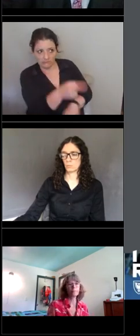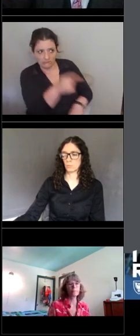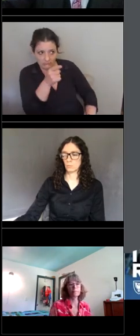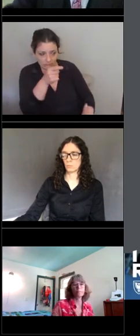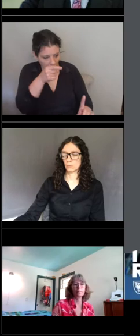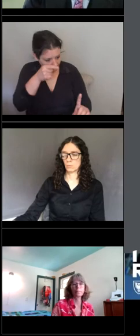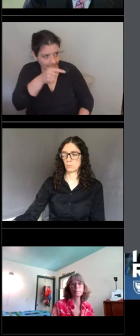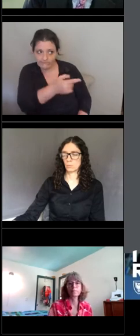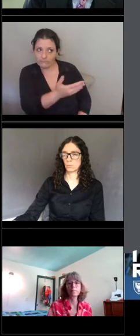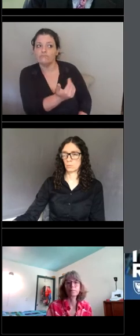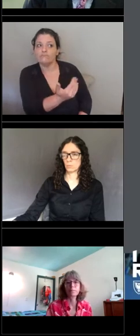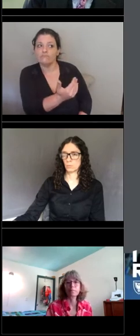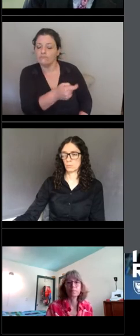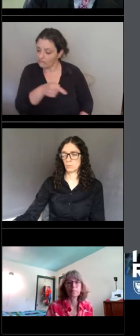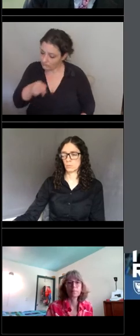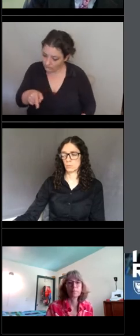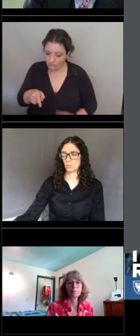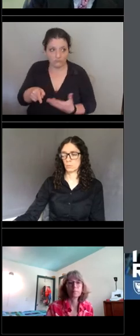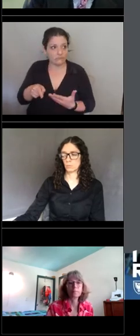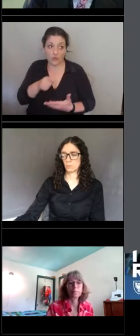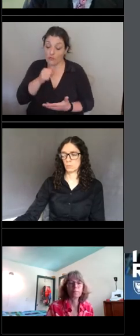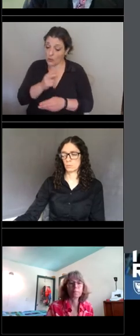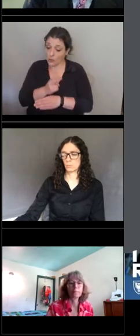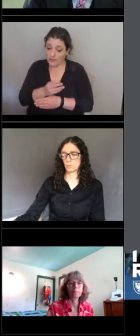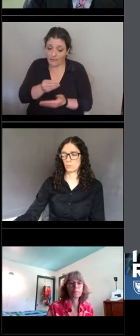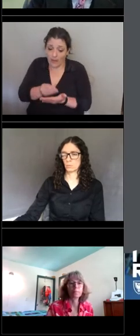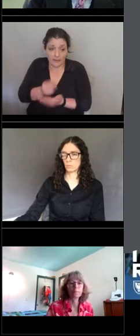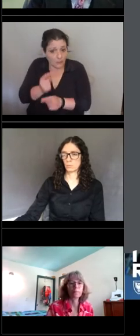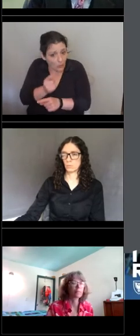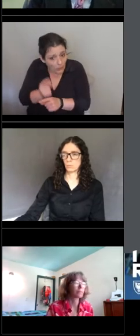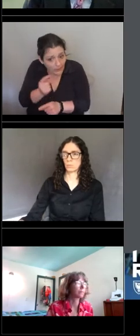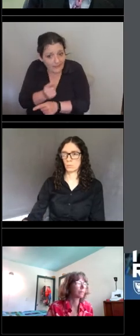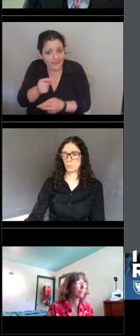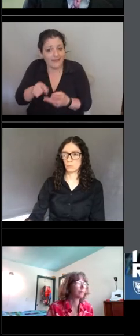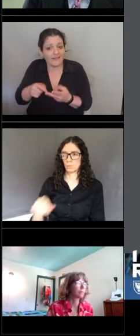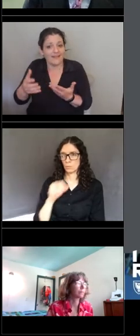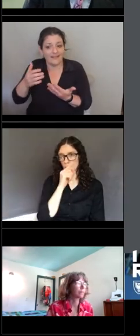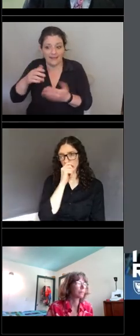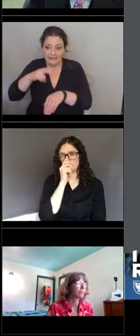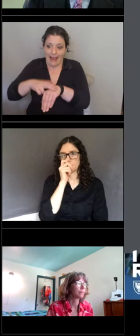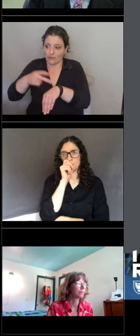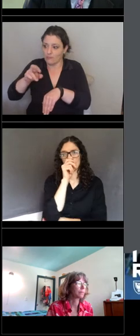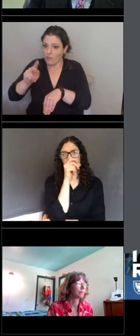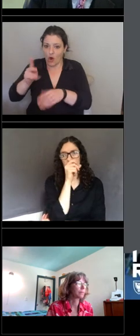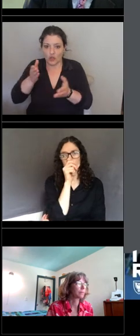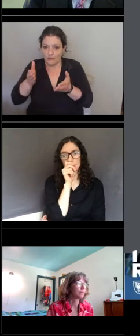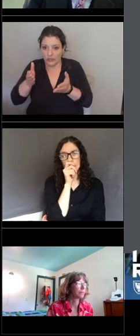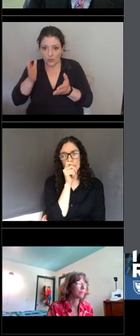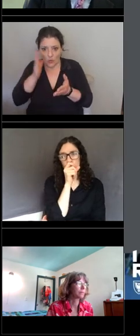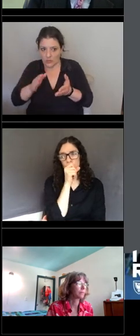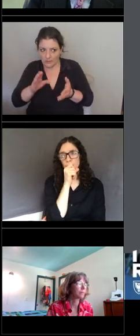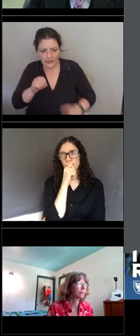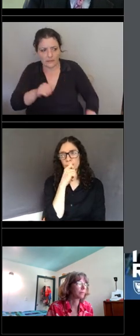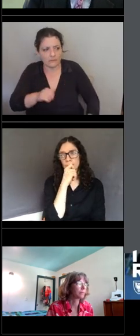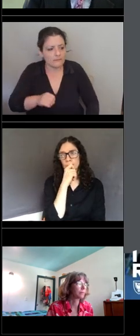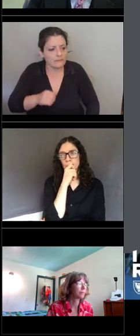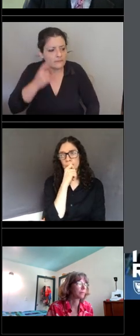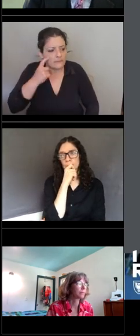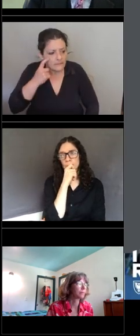funding was assigned for. And in the case of, you know, some of the National Park Services, there are, you know, some of the items are nationally